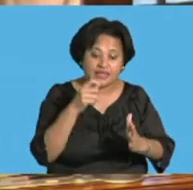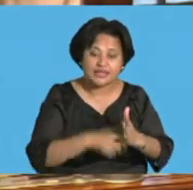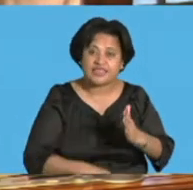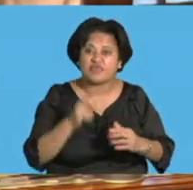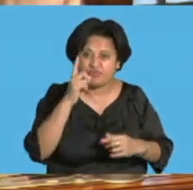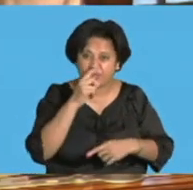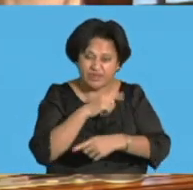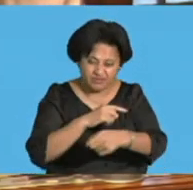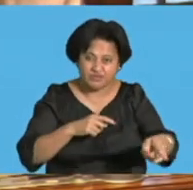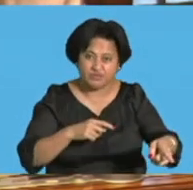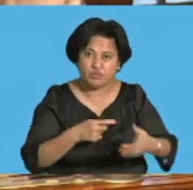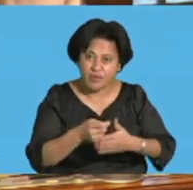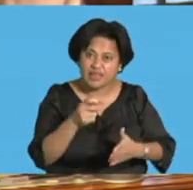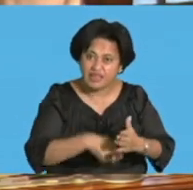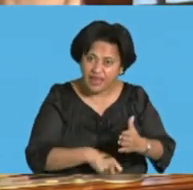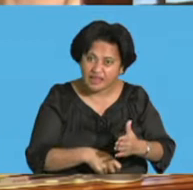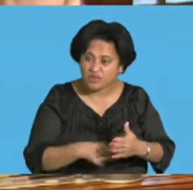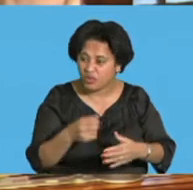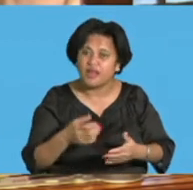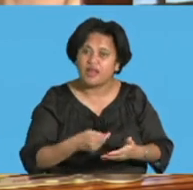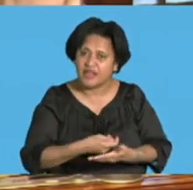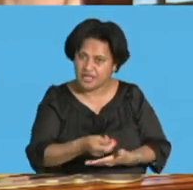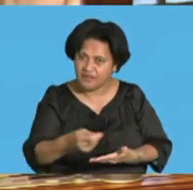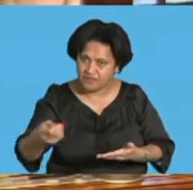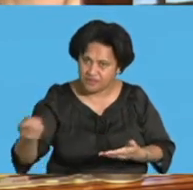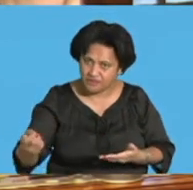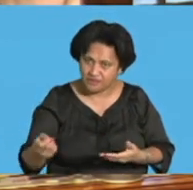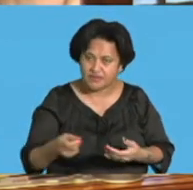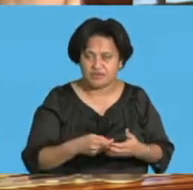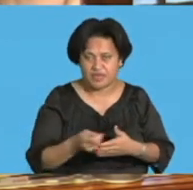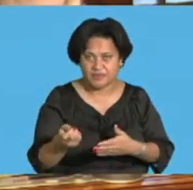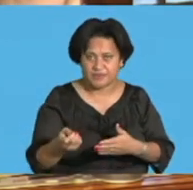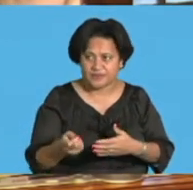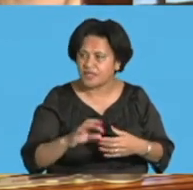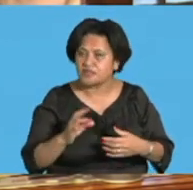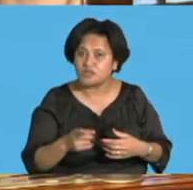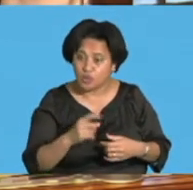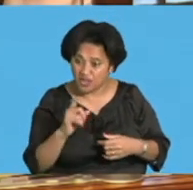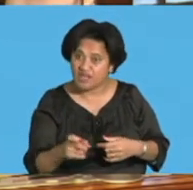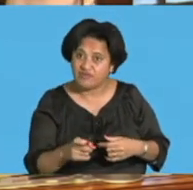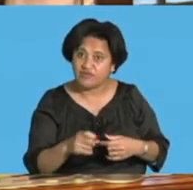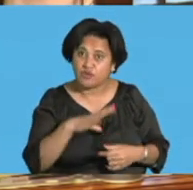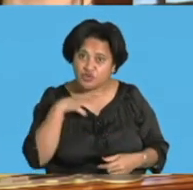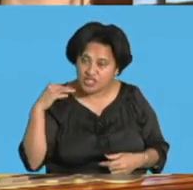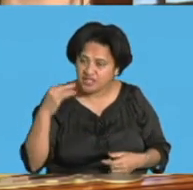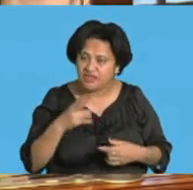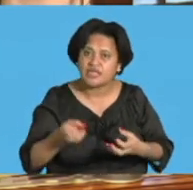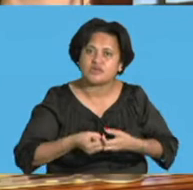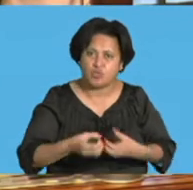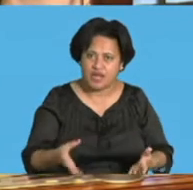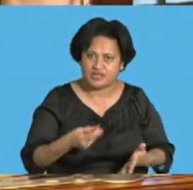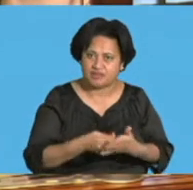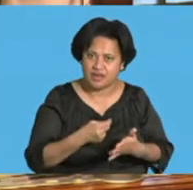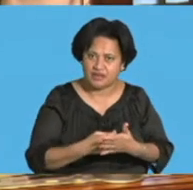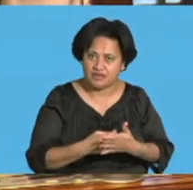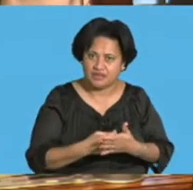deal with 1,000 e-tickets being lost a week, or 42,000 tickets in an academic year being lost. The total number of students